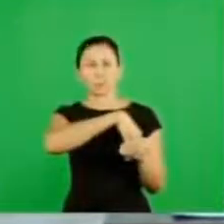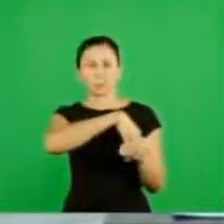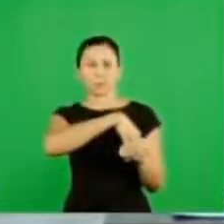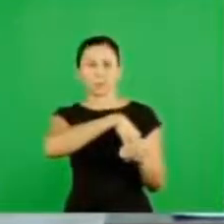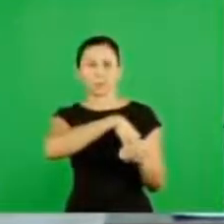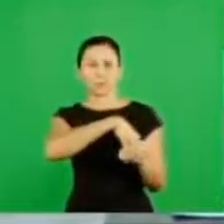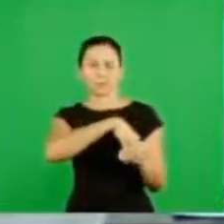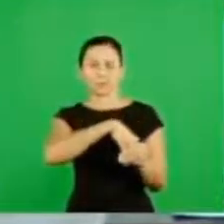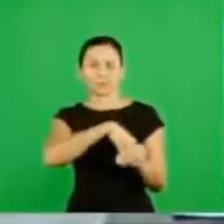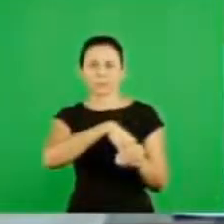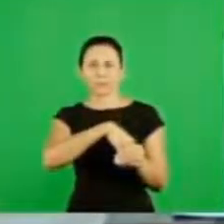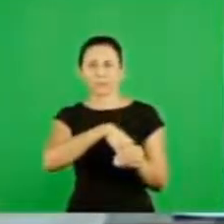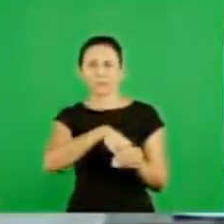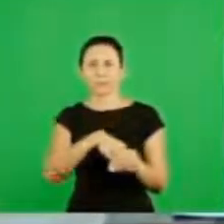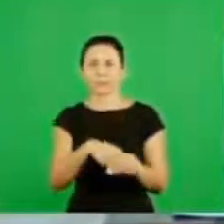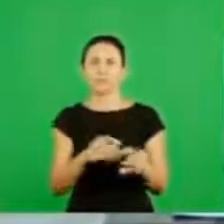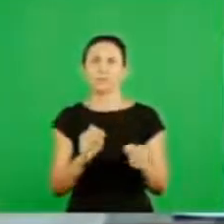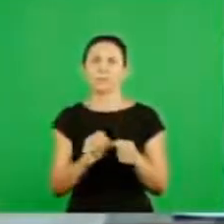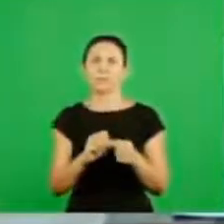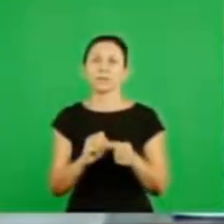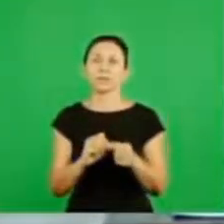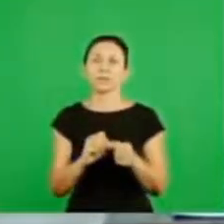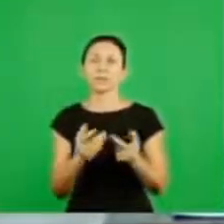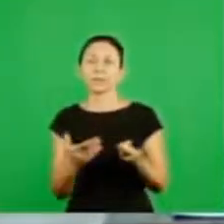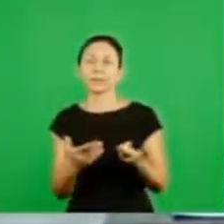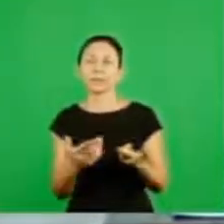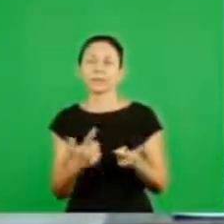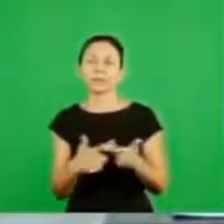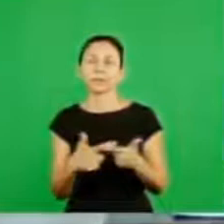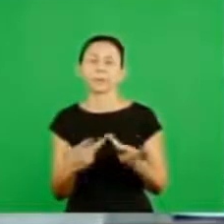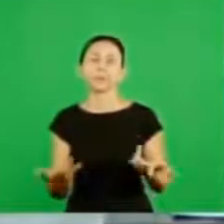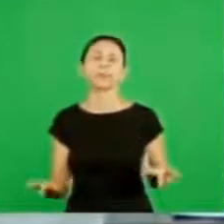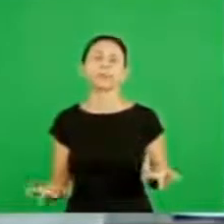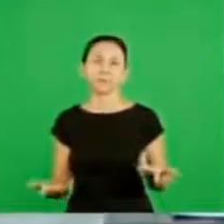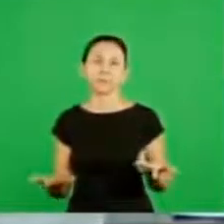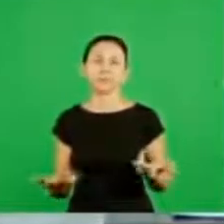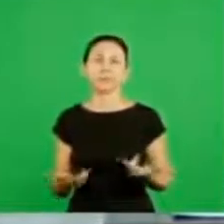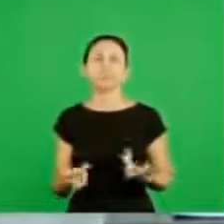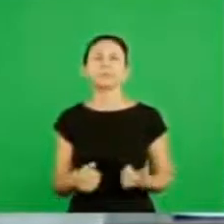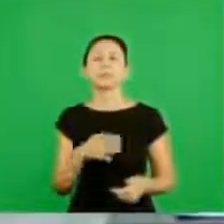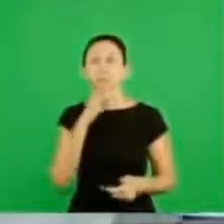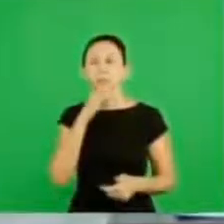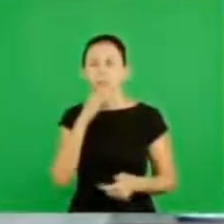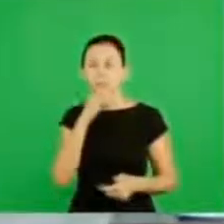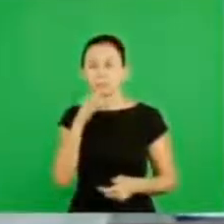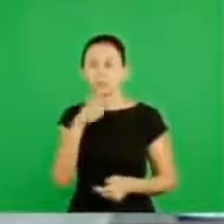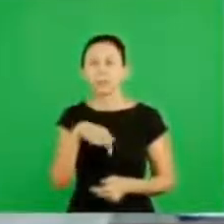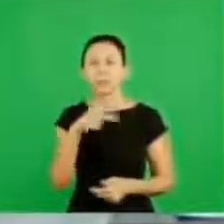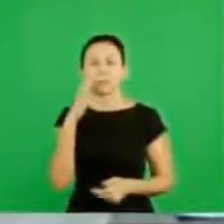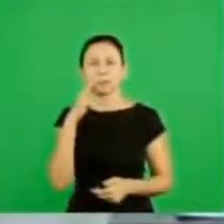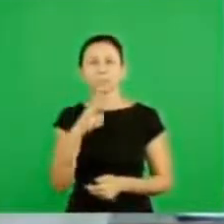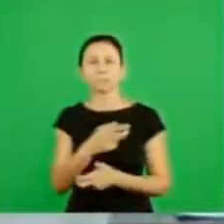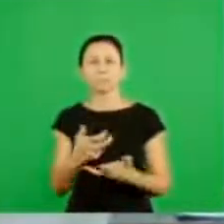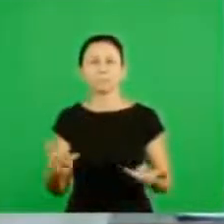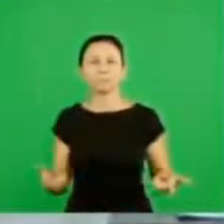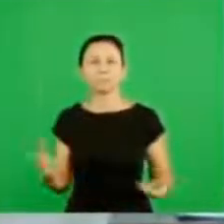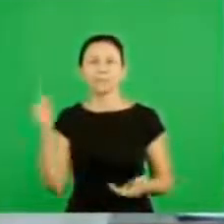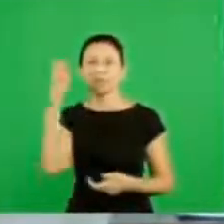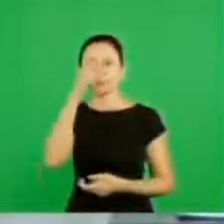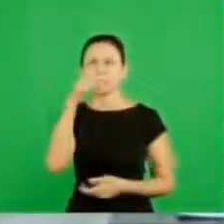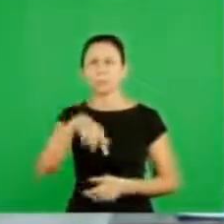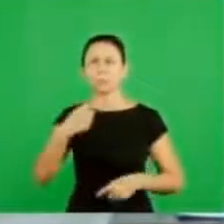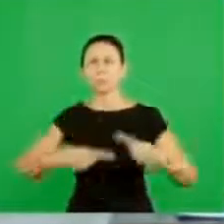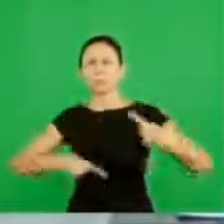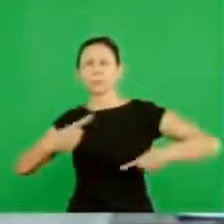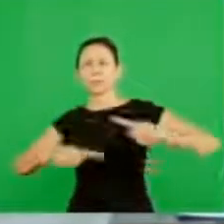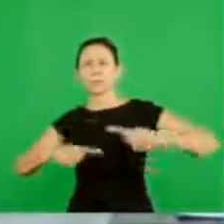take one entire day just to make a vote, but only do this because they want to show. They do this because they